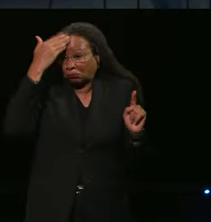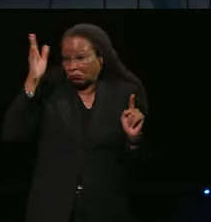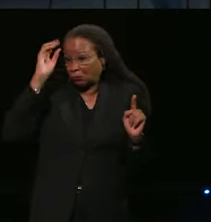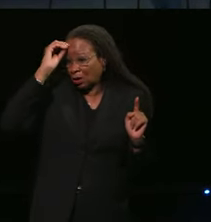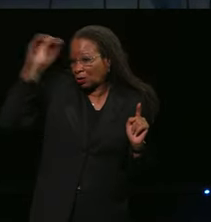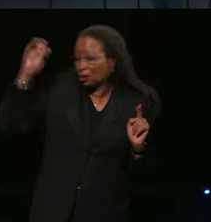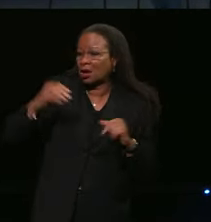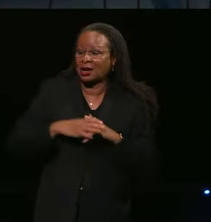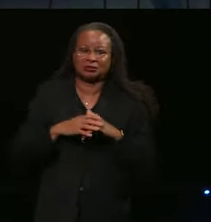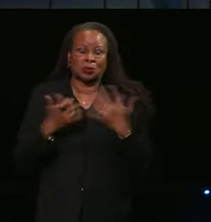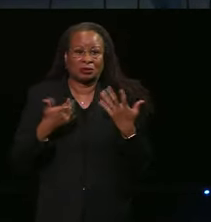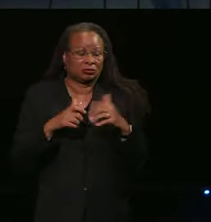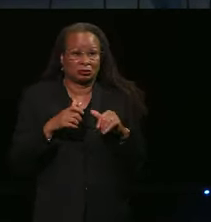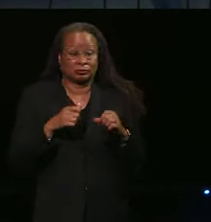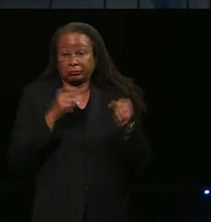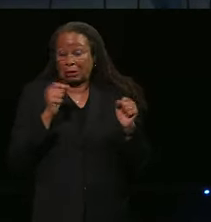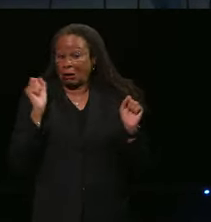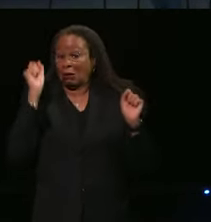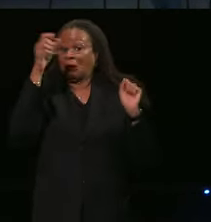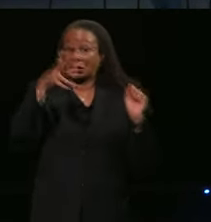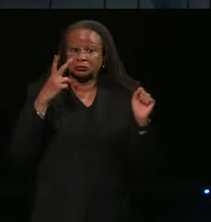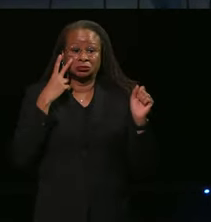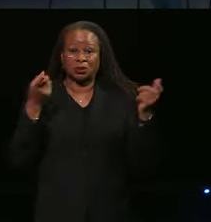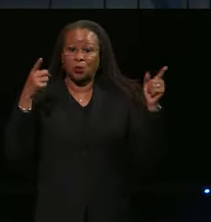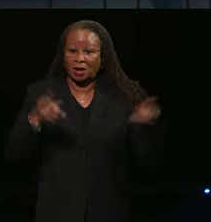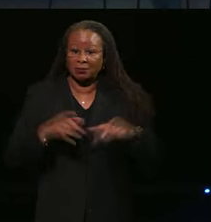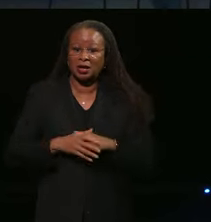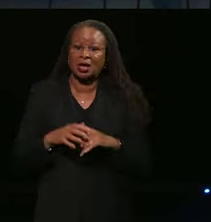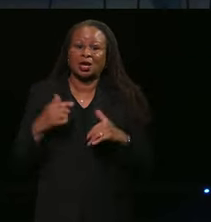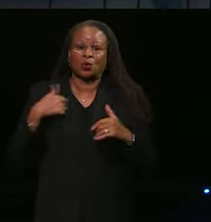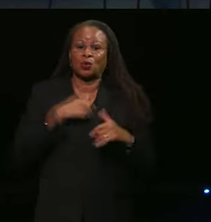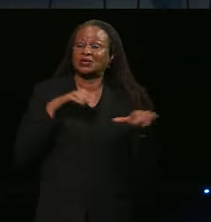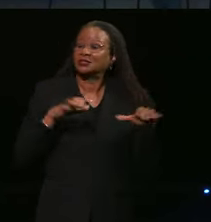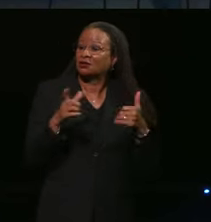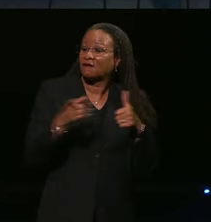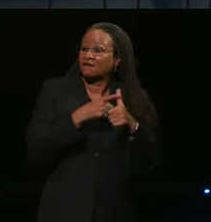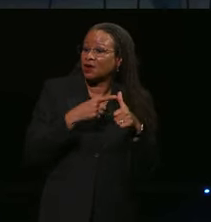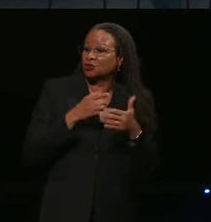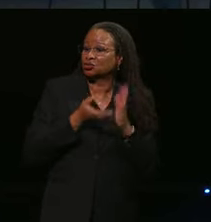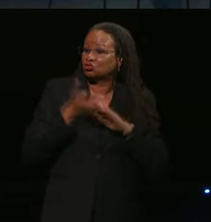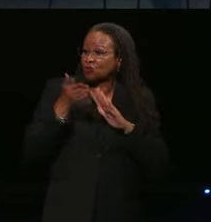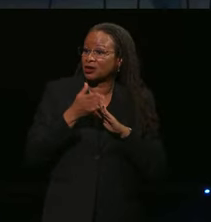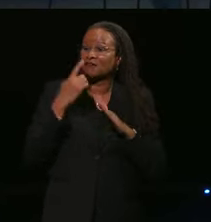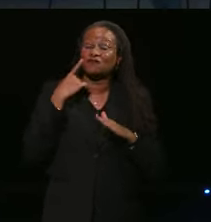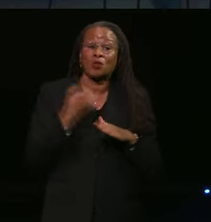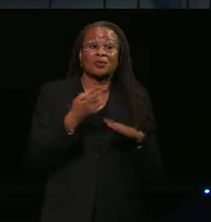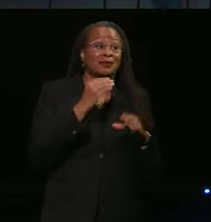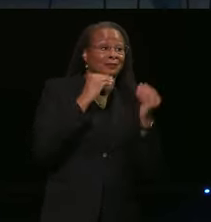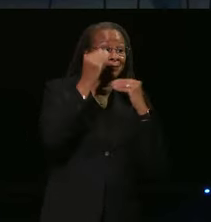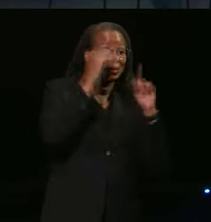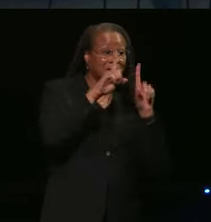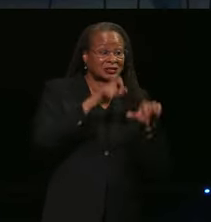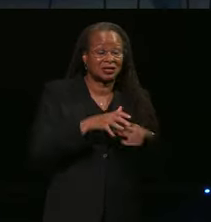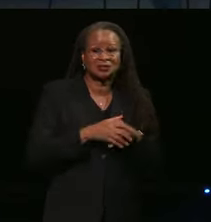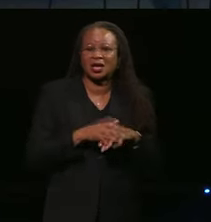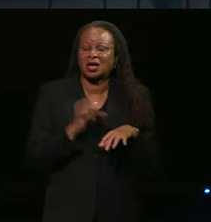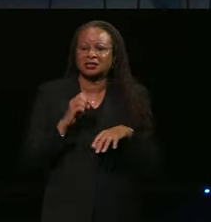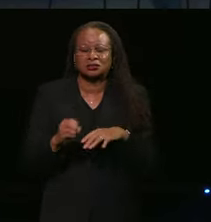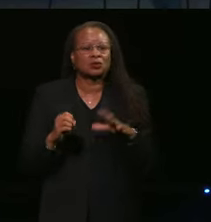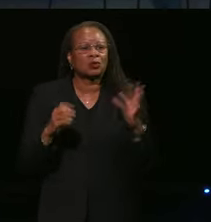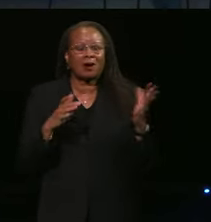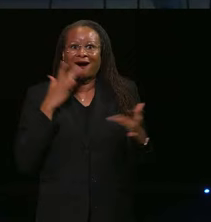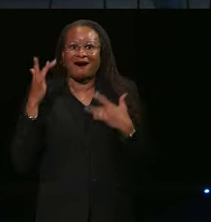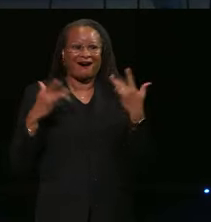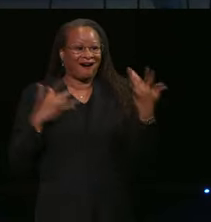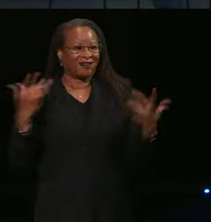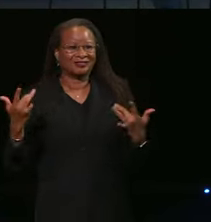was flying by the seat of our pants, to be honest. So when we did our first runs in time for the makeup test, it was just such a